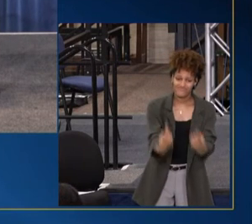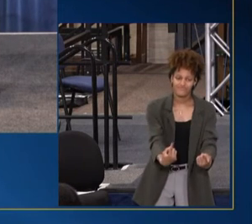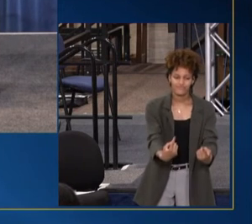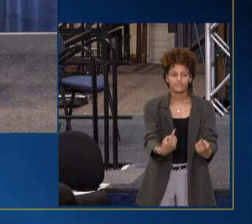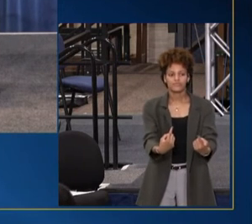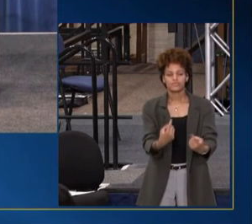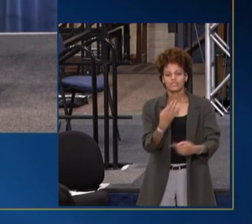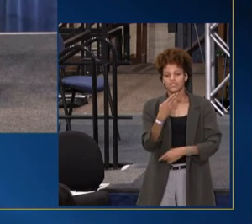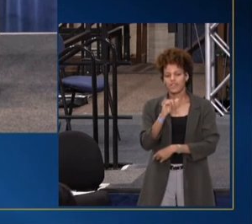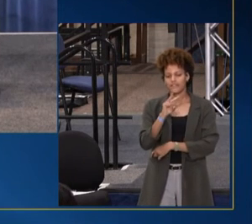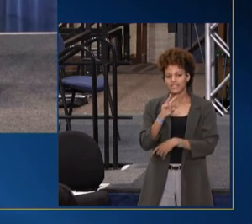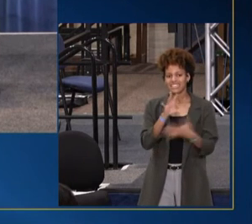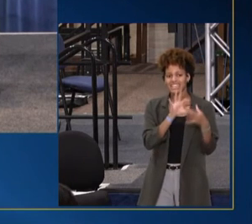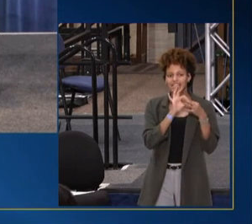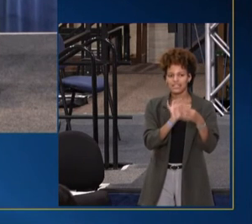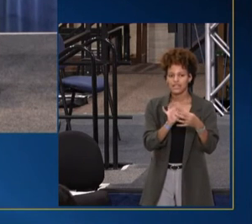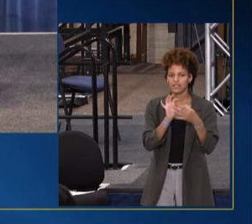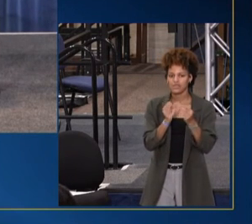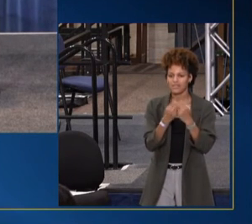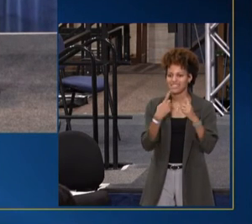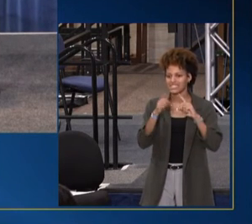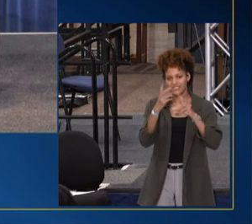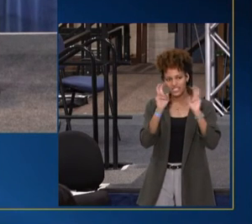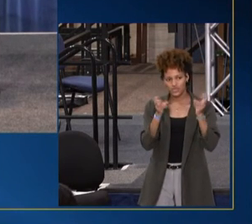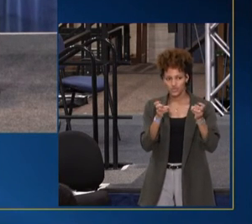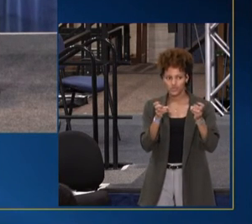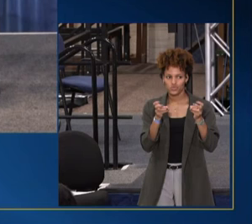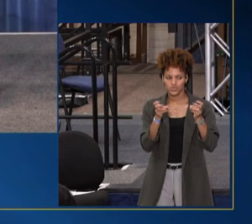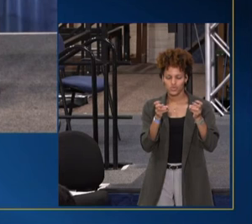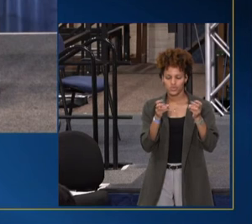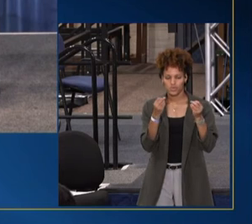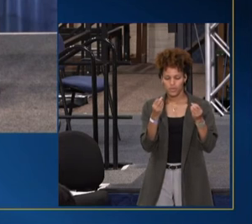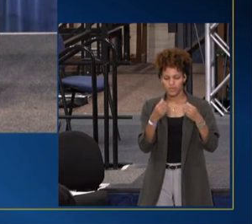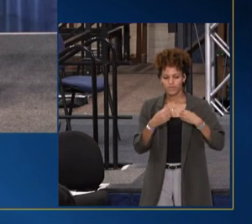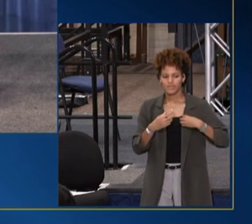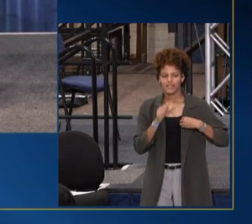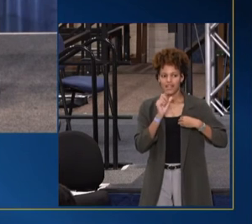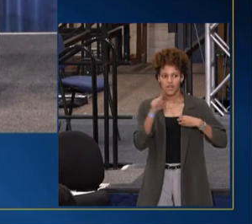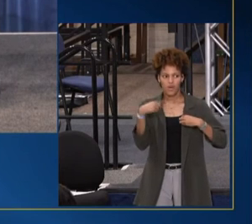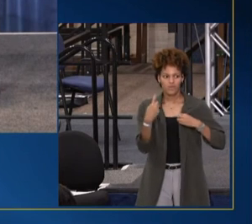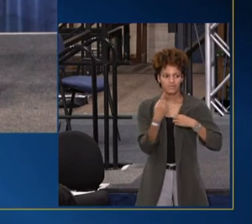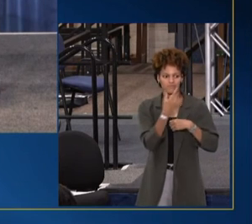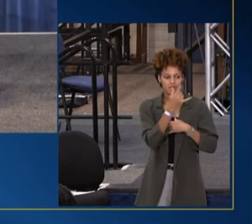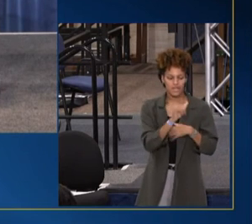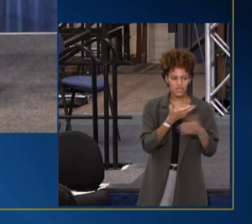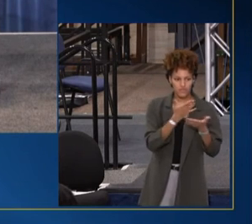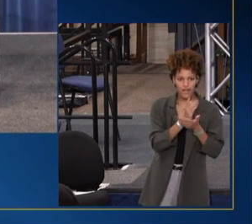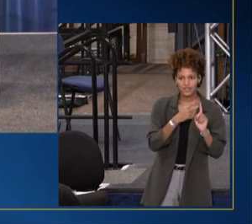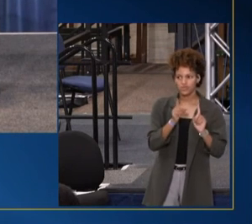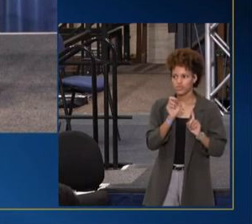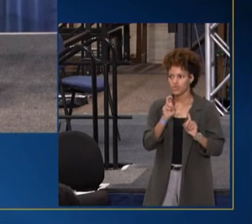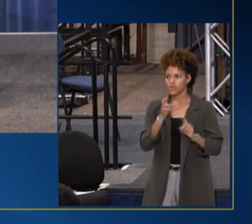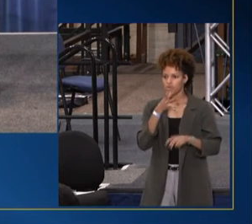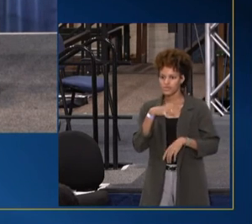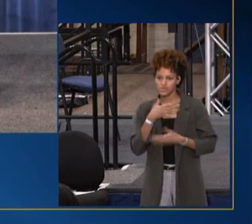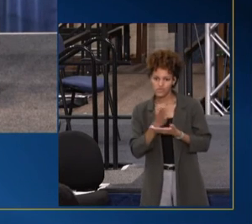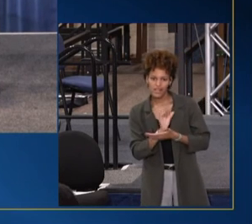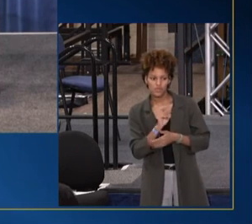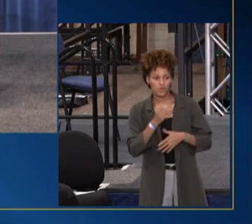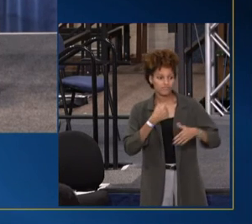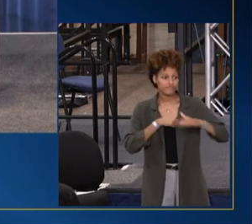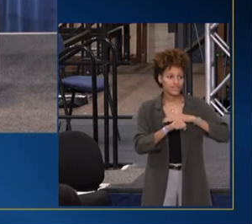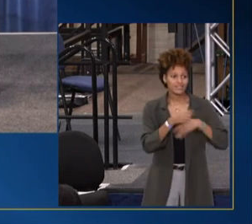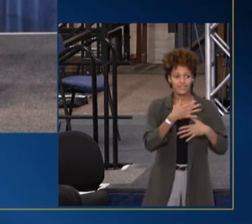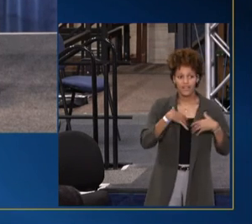that HIV connects to so many different issues. So not only gay rights, but women's rights and reproductive